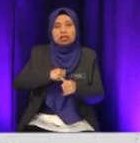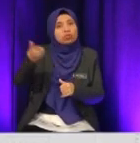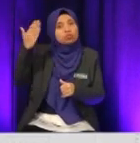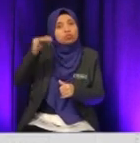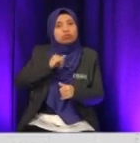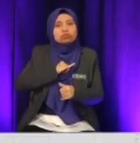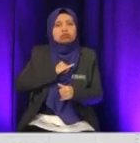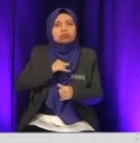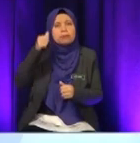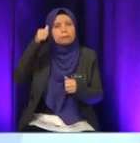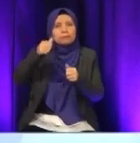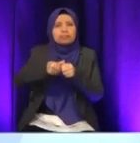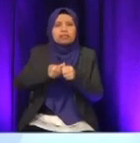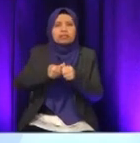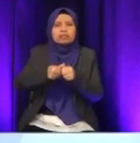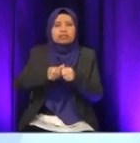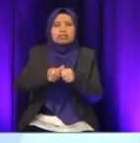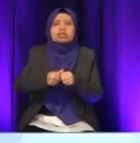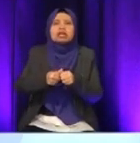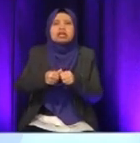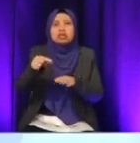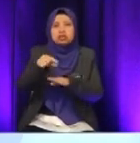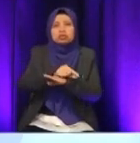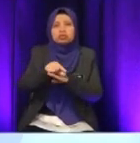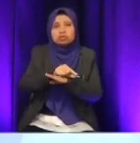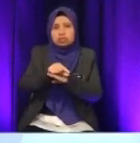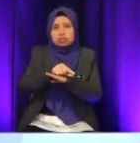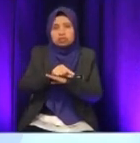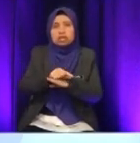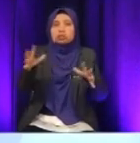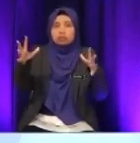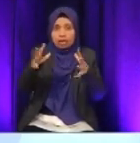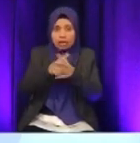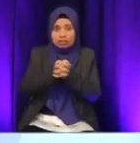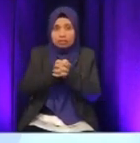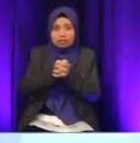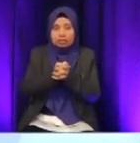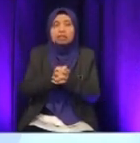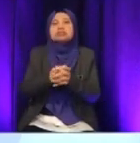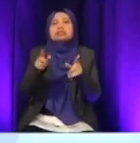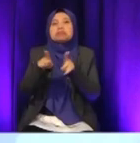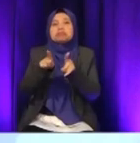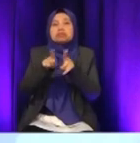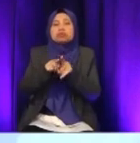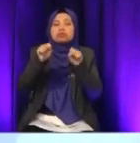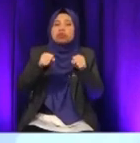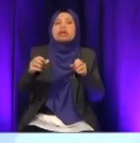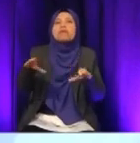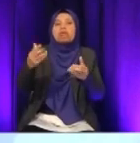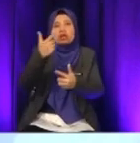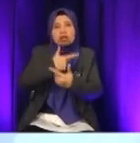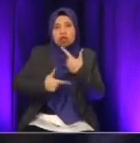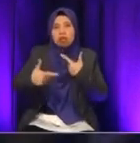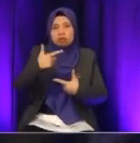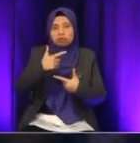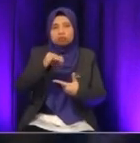my school time and all, we used to visit old folks home together, nursing yes. homes together. That's a good experience, right? Mm-hmm. I also yep. have